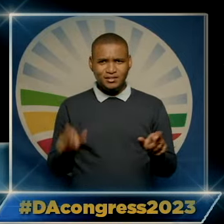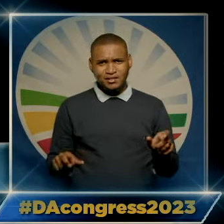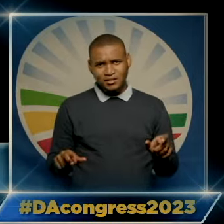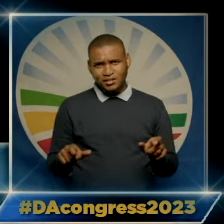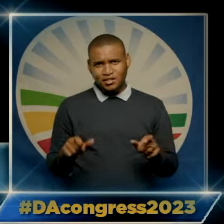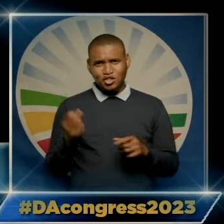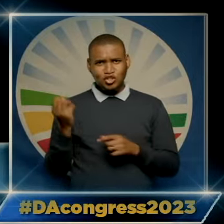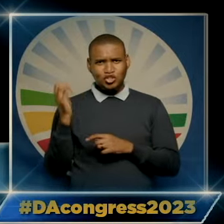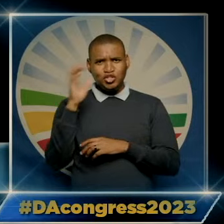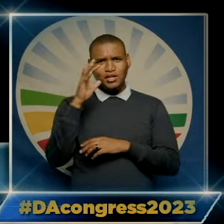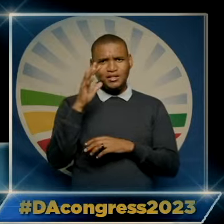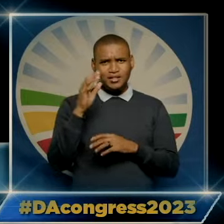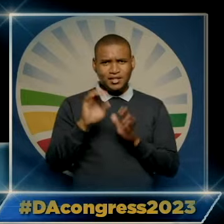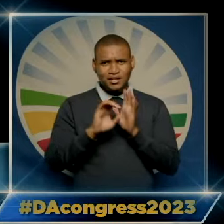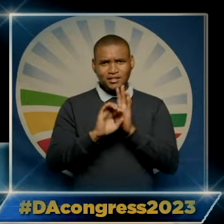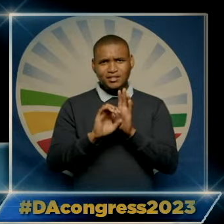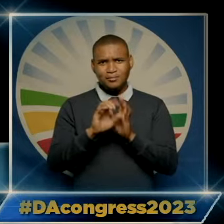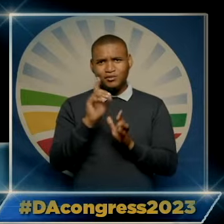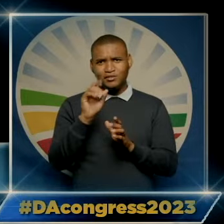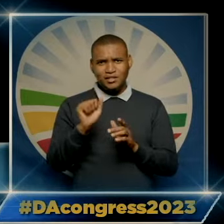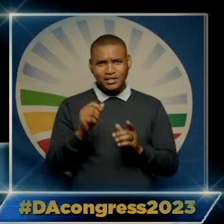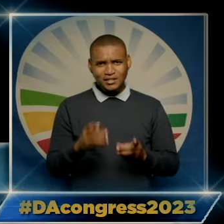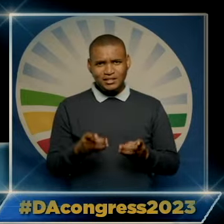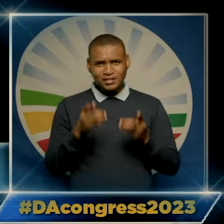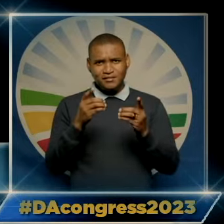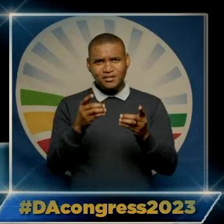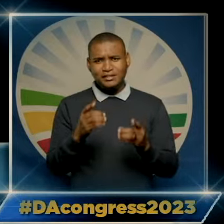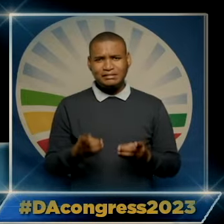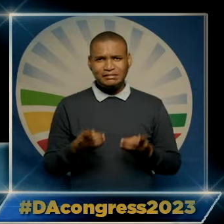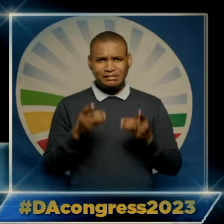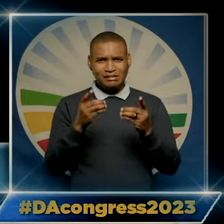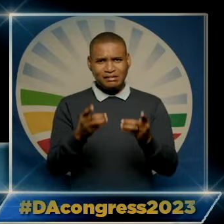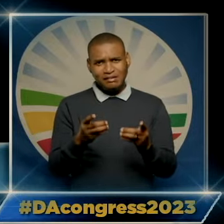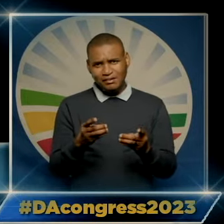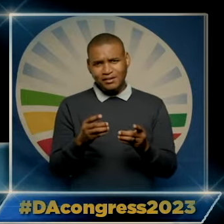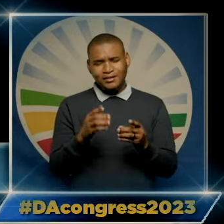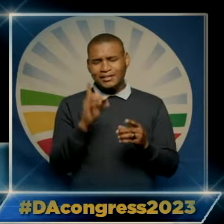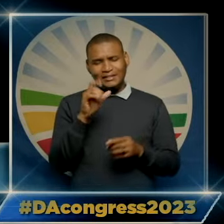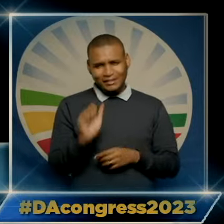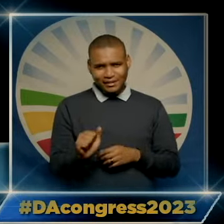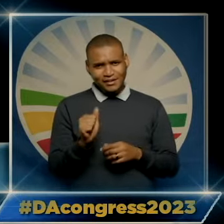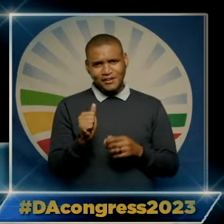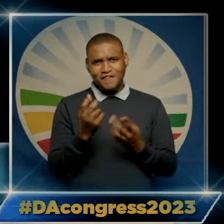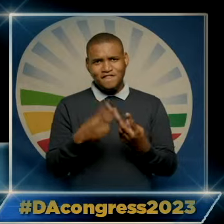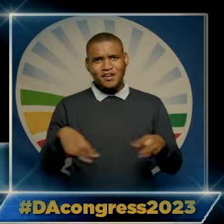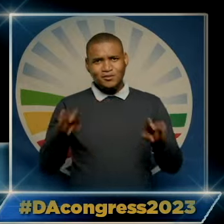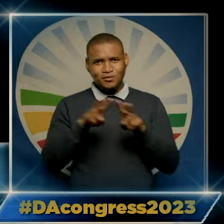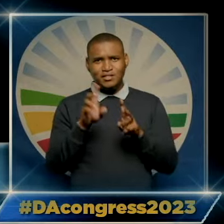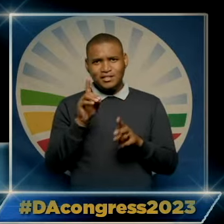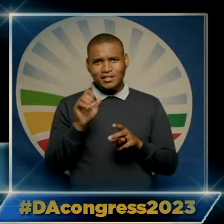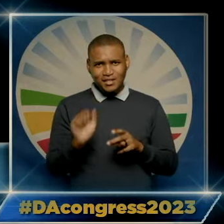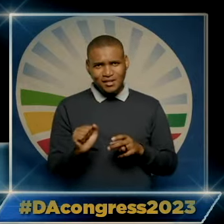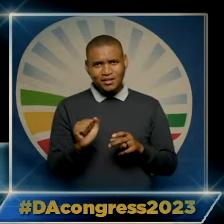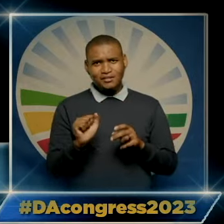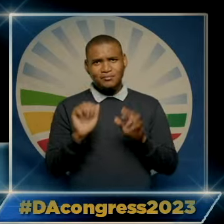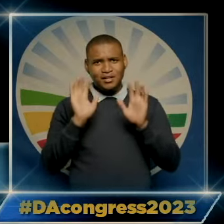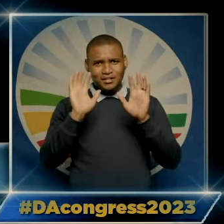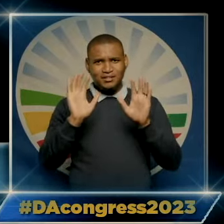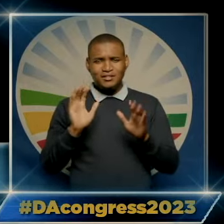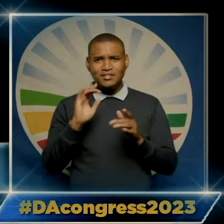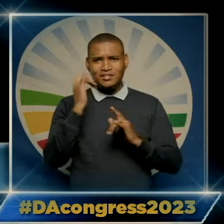shining example of DA delivery, DA values, and DA excellence is the city of Cape